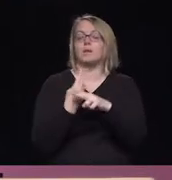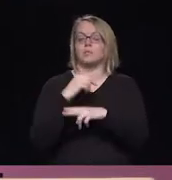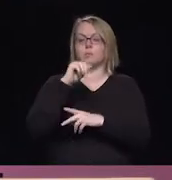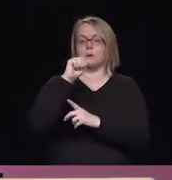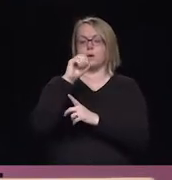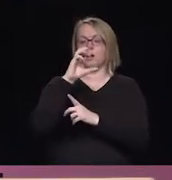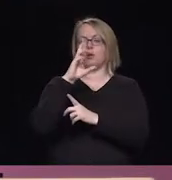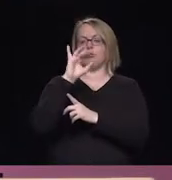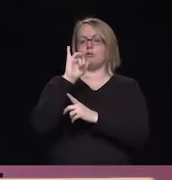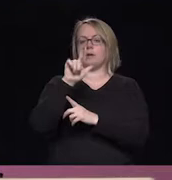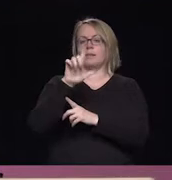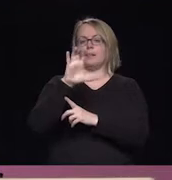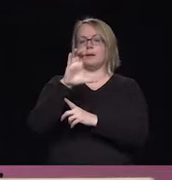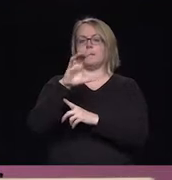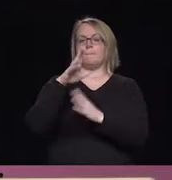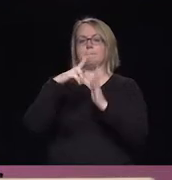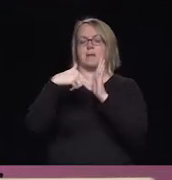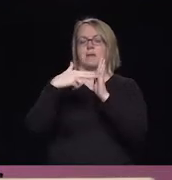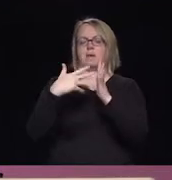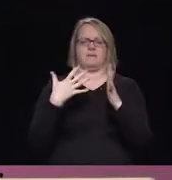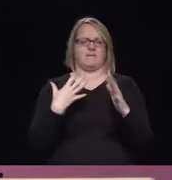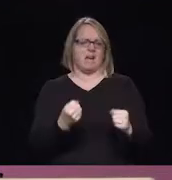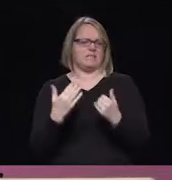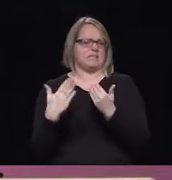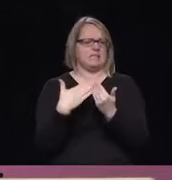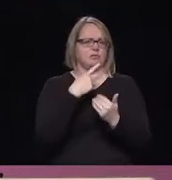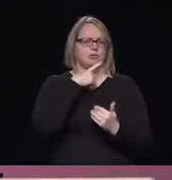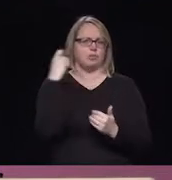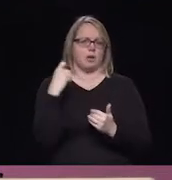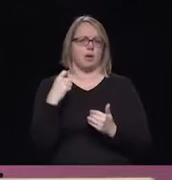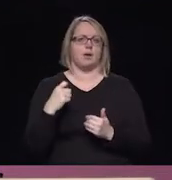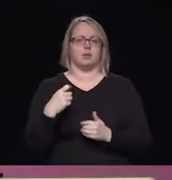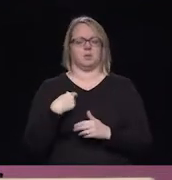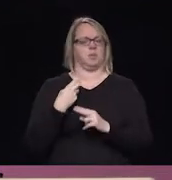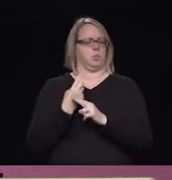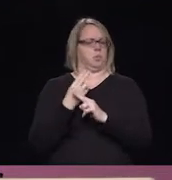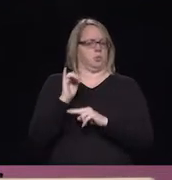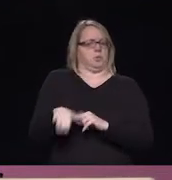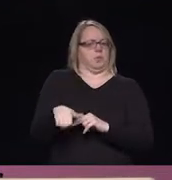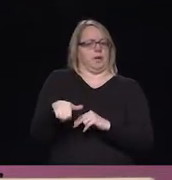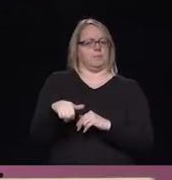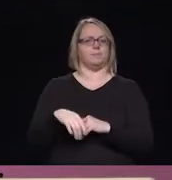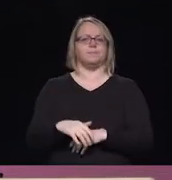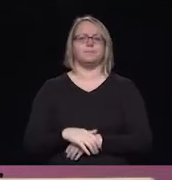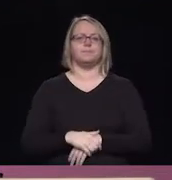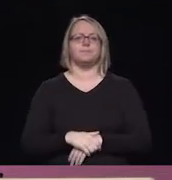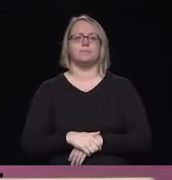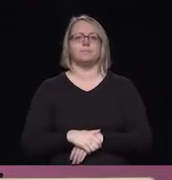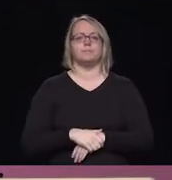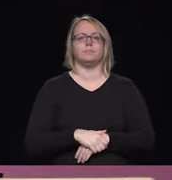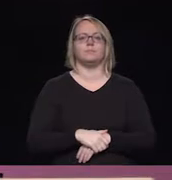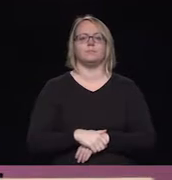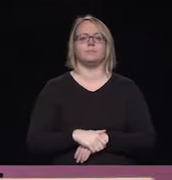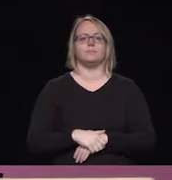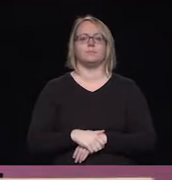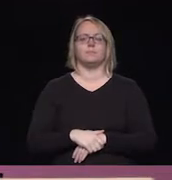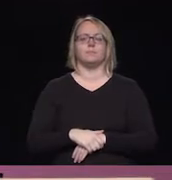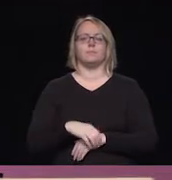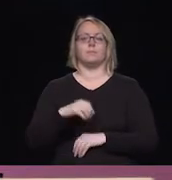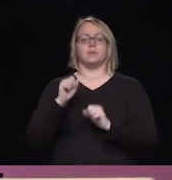those little tubes but they're a little bit thick and harder to use. I like to buy those easy flow bottles.